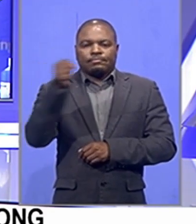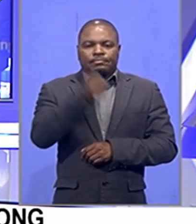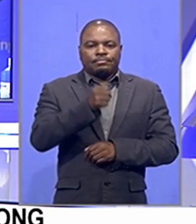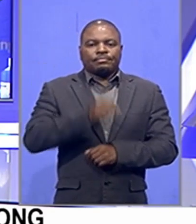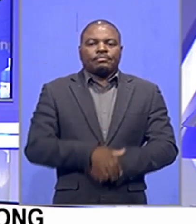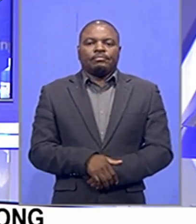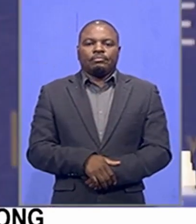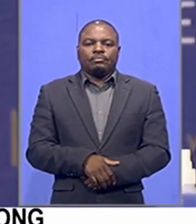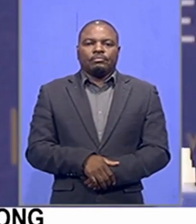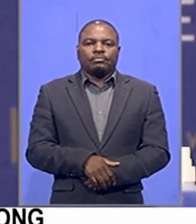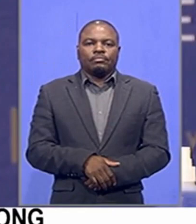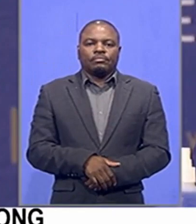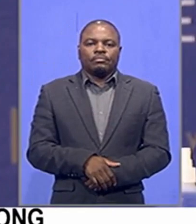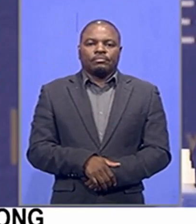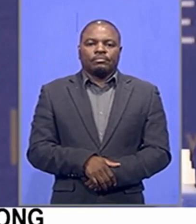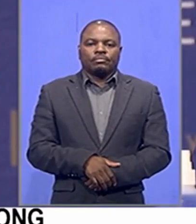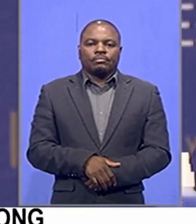gagwe.